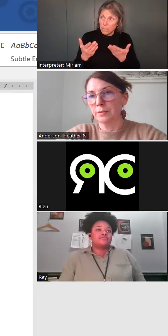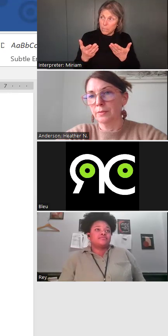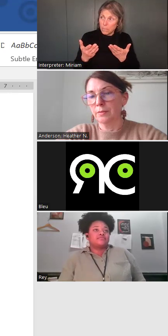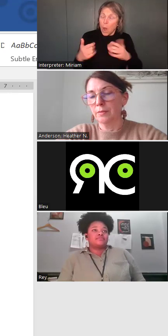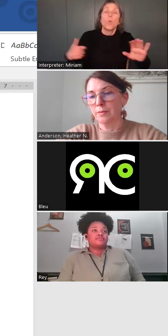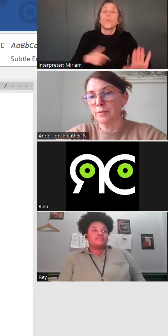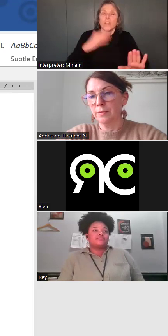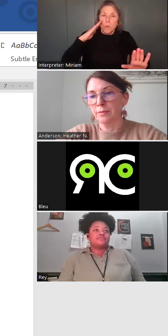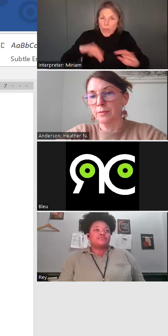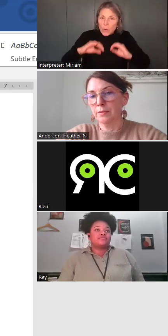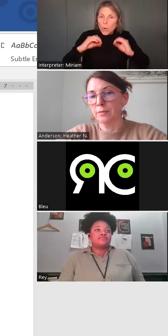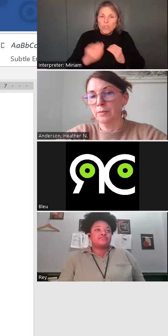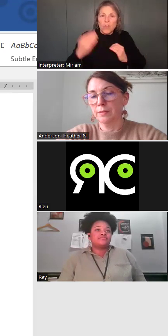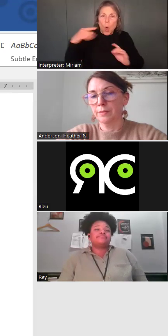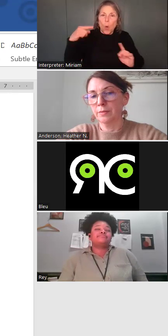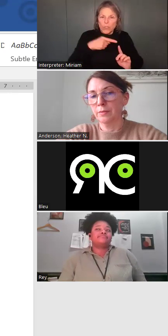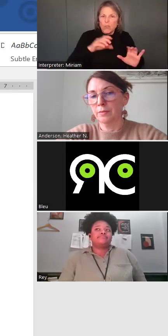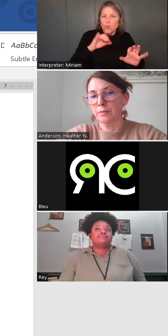know that the organization knows that they're doing it. I mean,